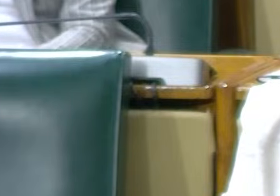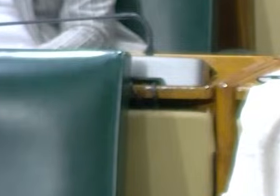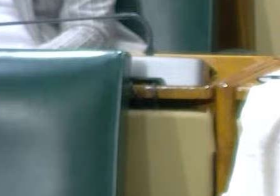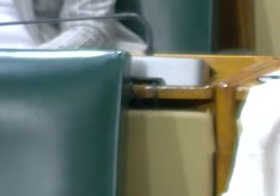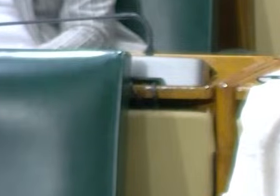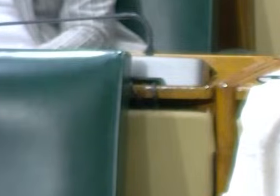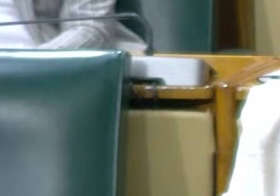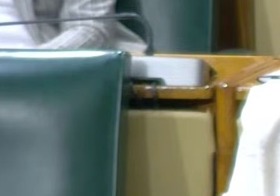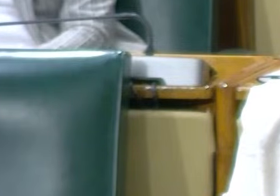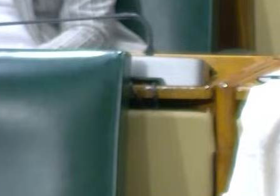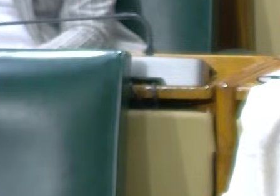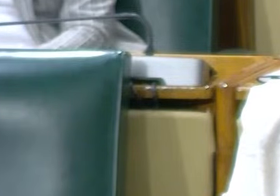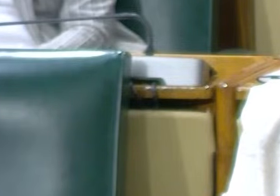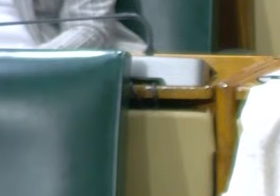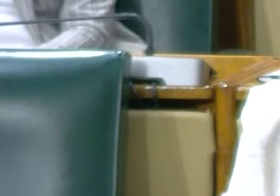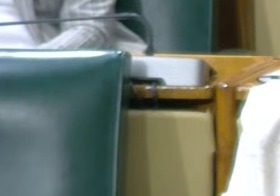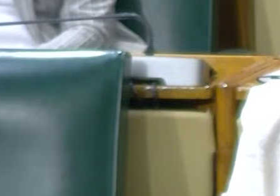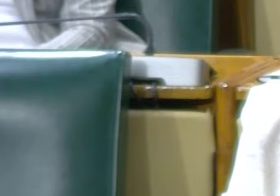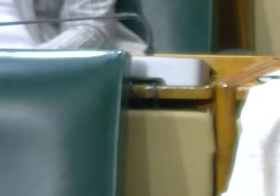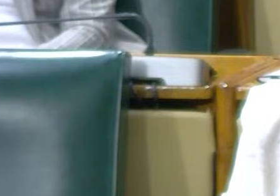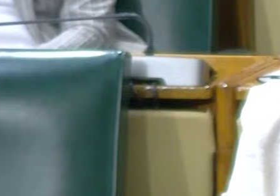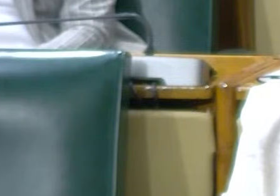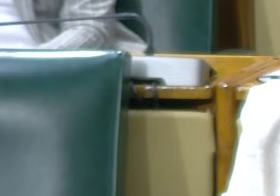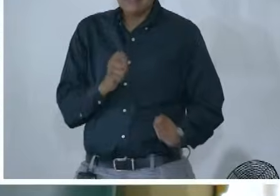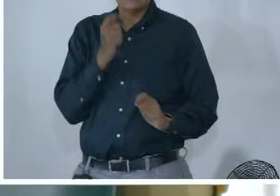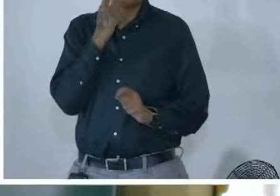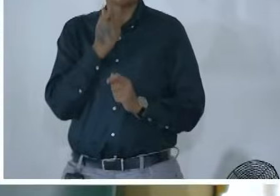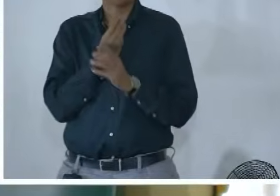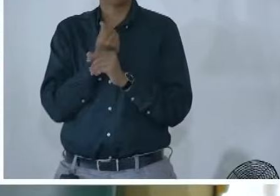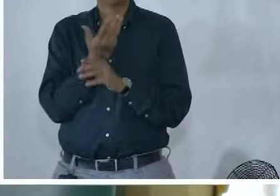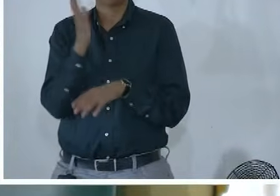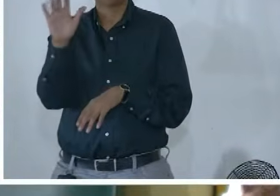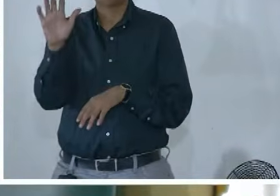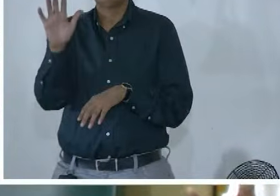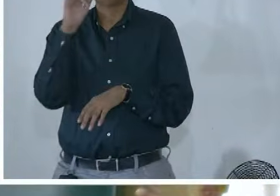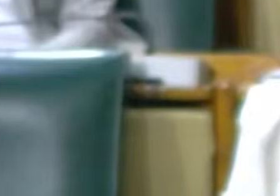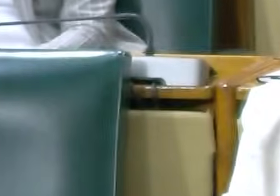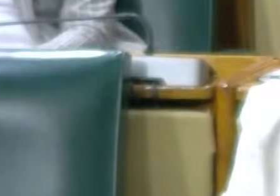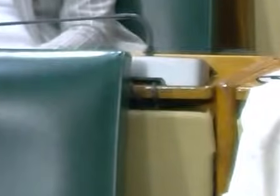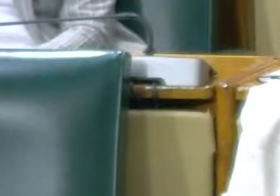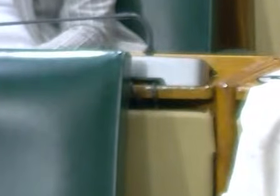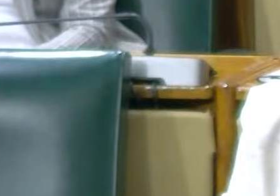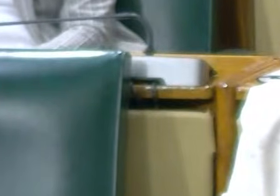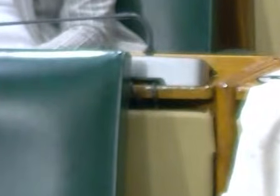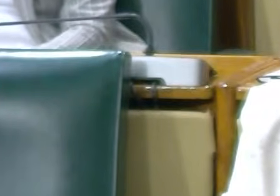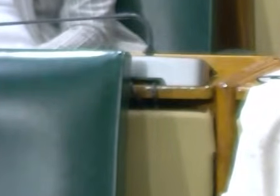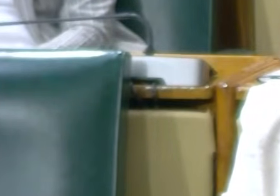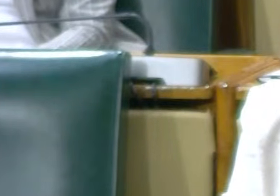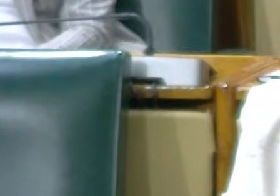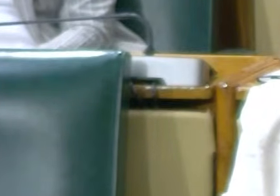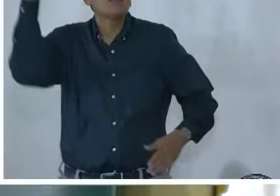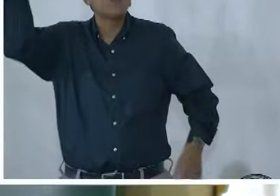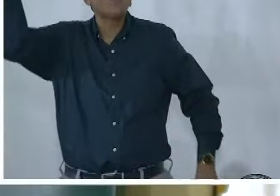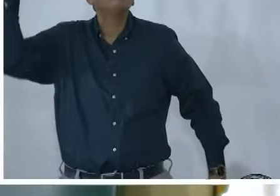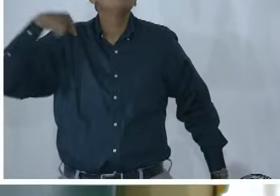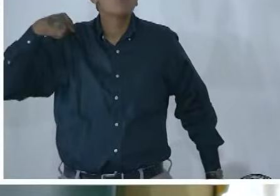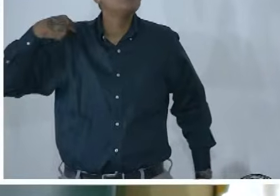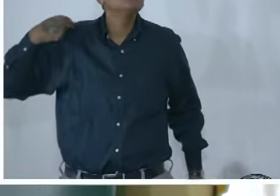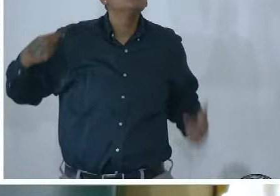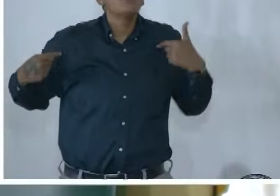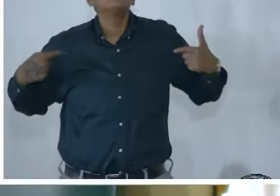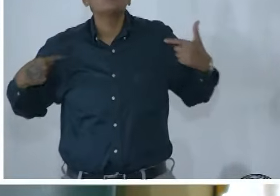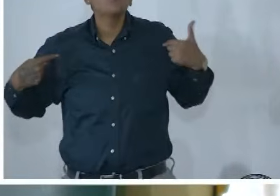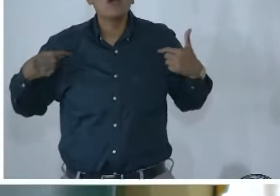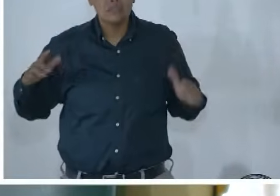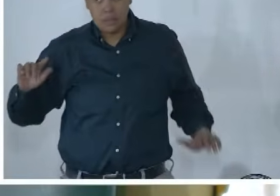interested in existing mining leases. That's the stage of our bauxite industry. So they appreciate that if